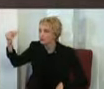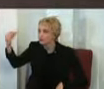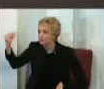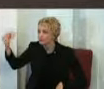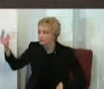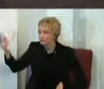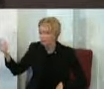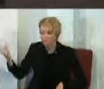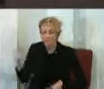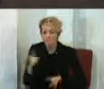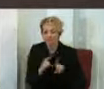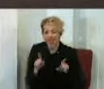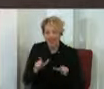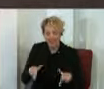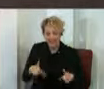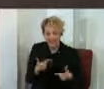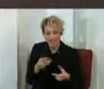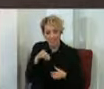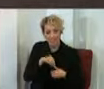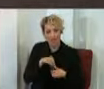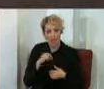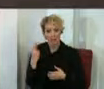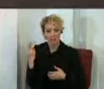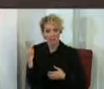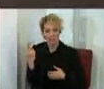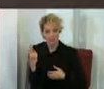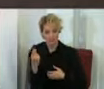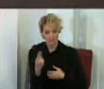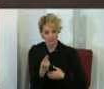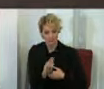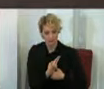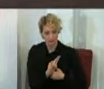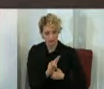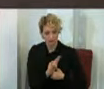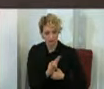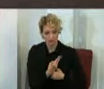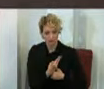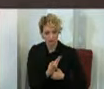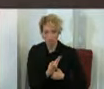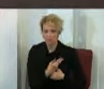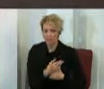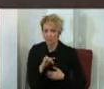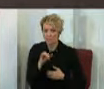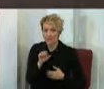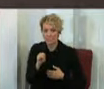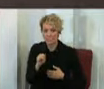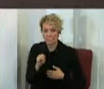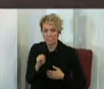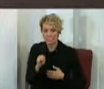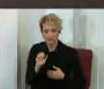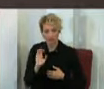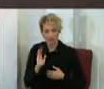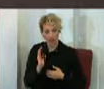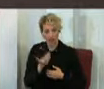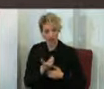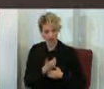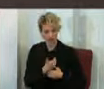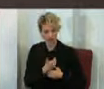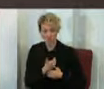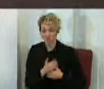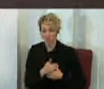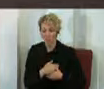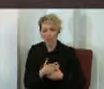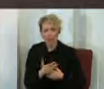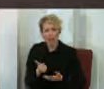They are the God that lives within us. It is us. So help us to claim that